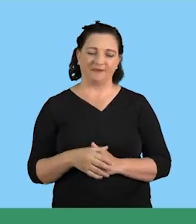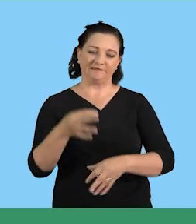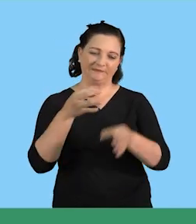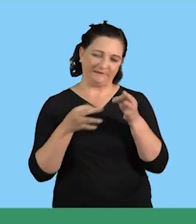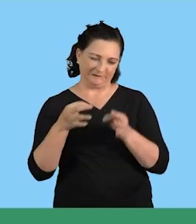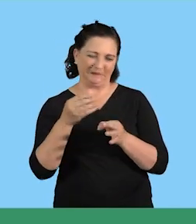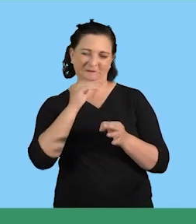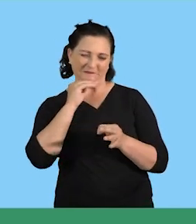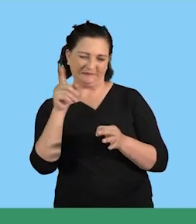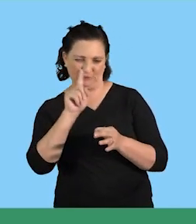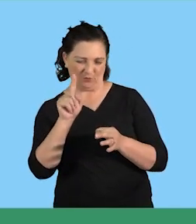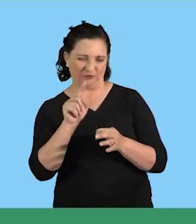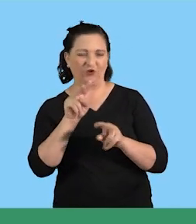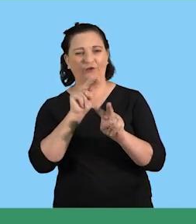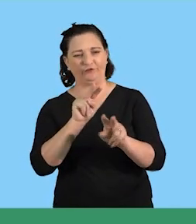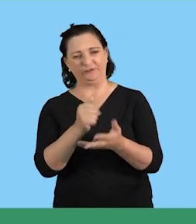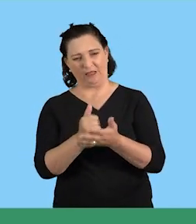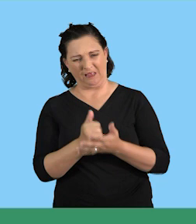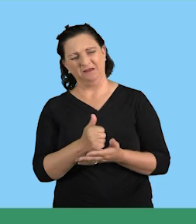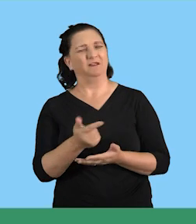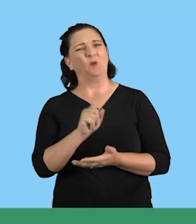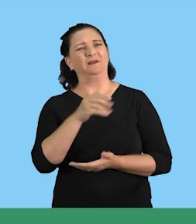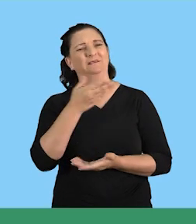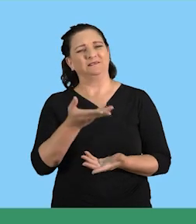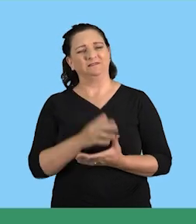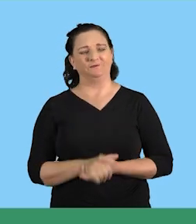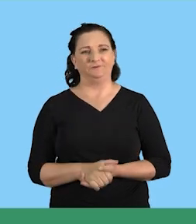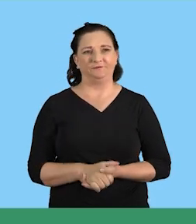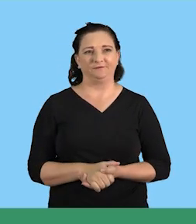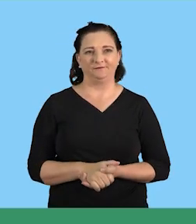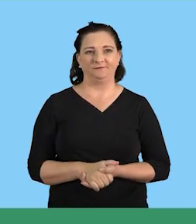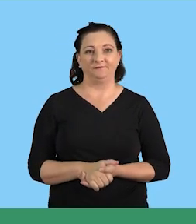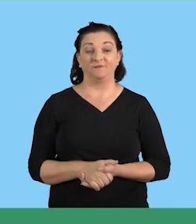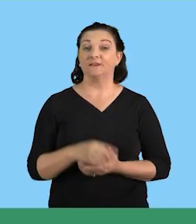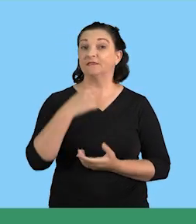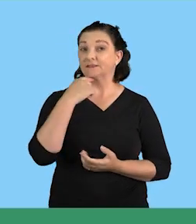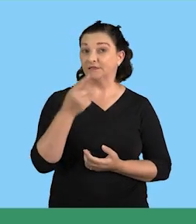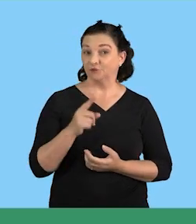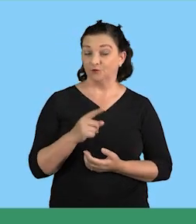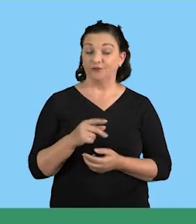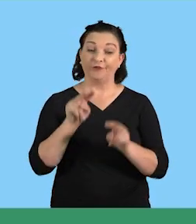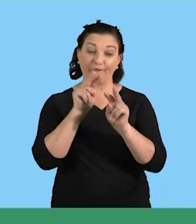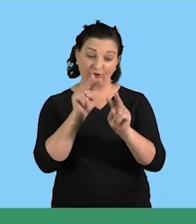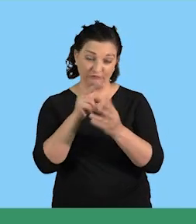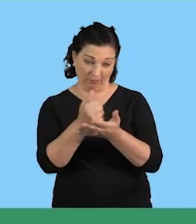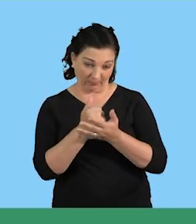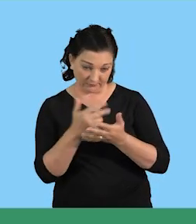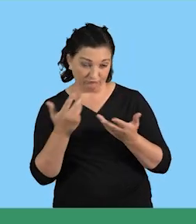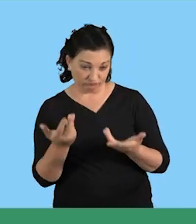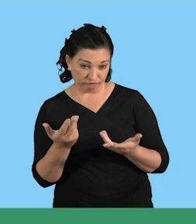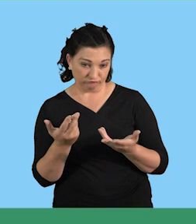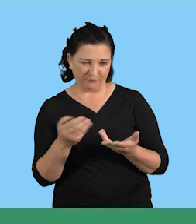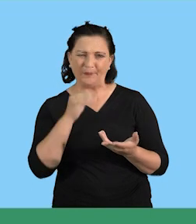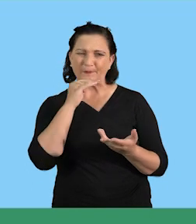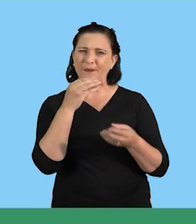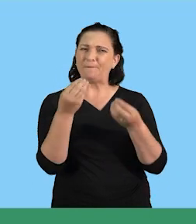explain the meaning of a visual aid. What is a visual aid? All right, it says here, visual aids